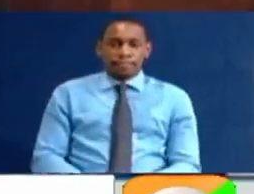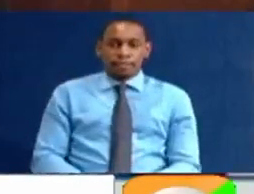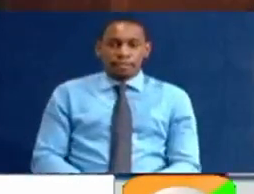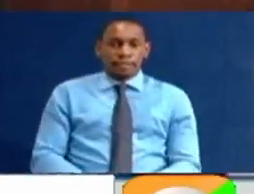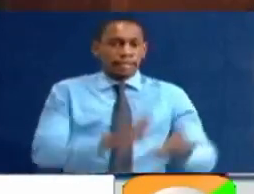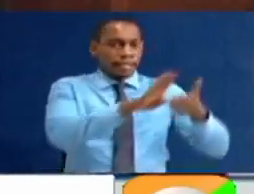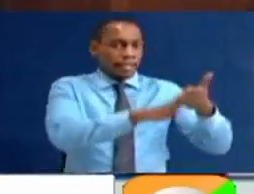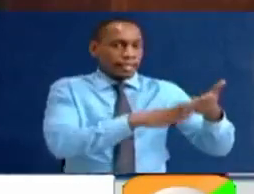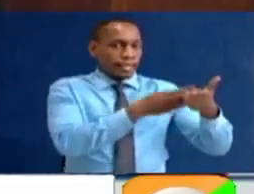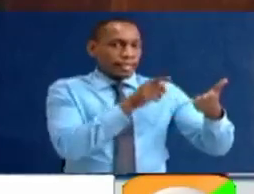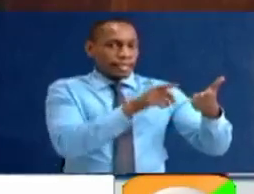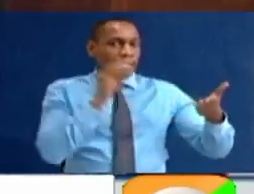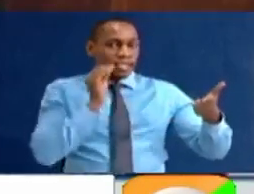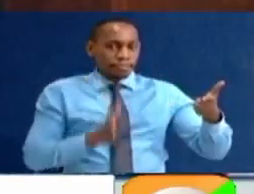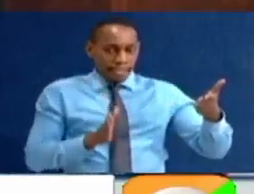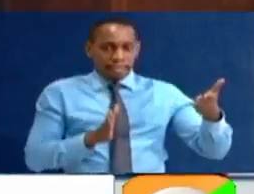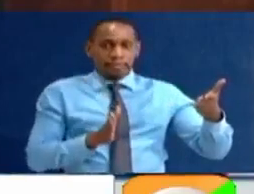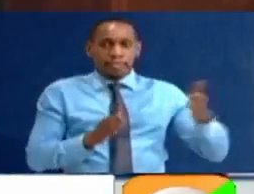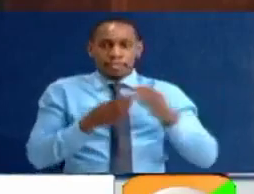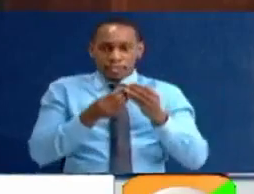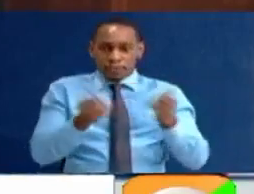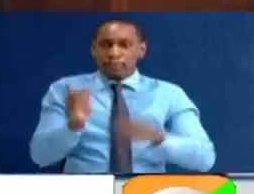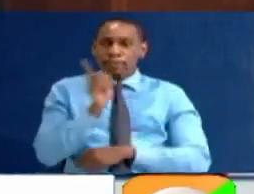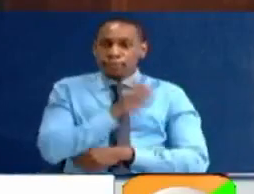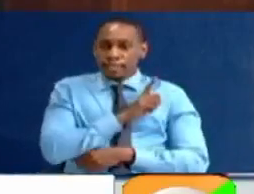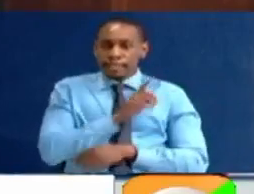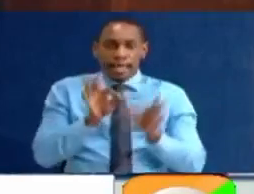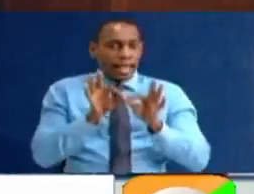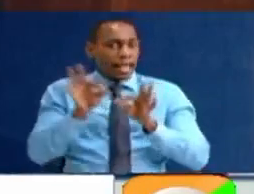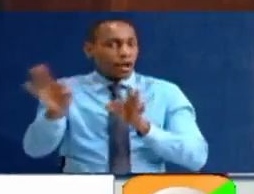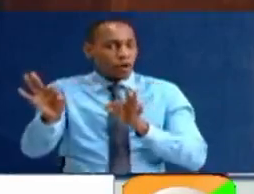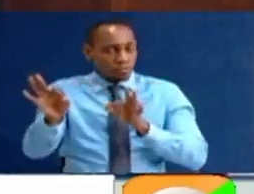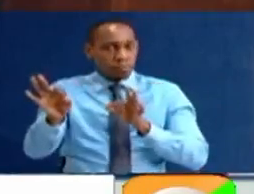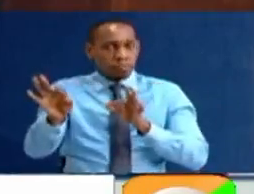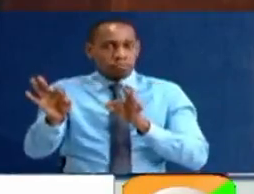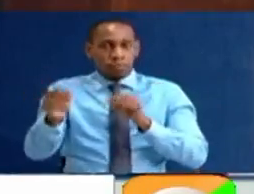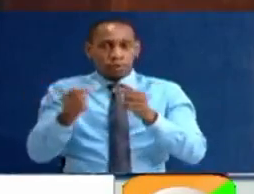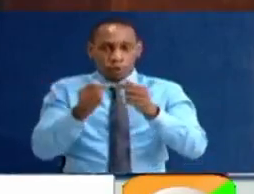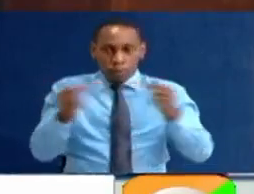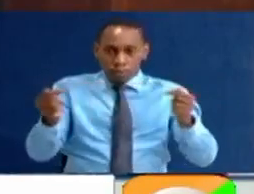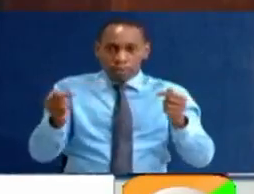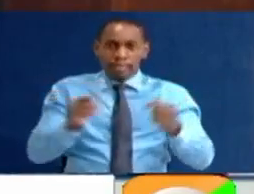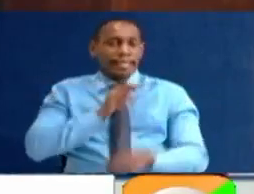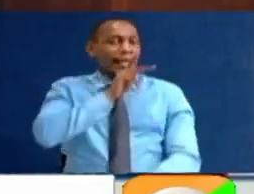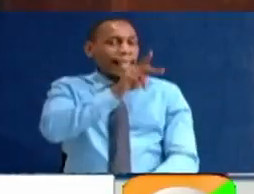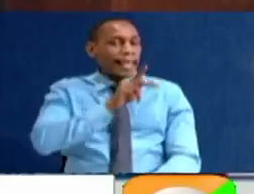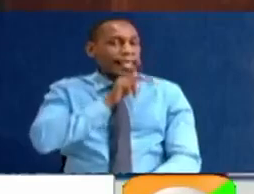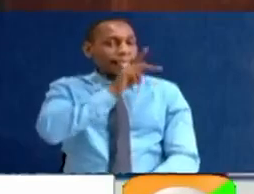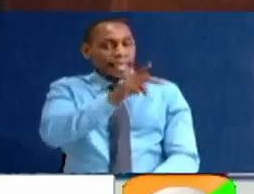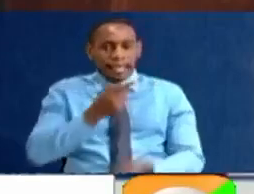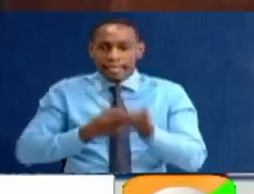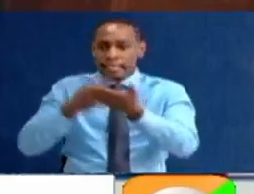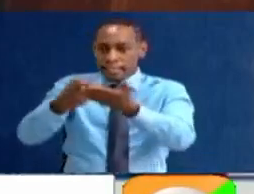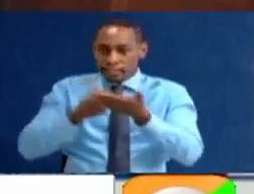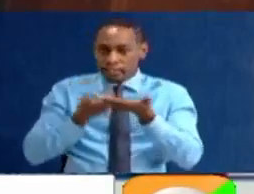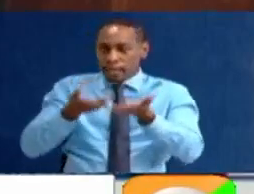This formula, Mr. Speaker, brings to rest a long, protracted, winding, noisy debate